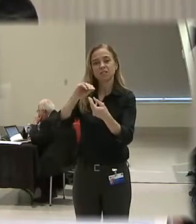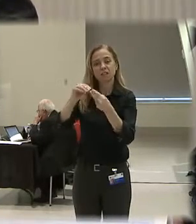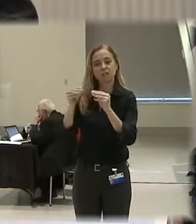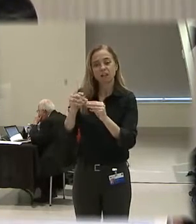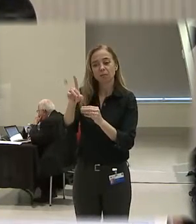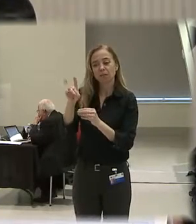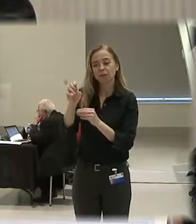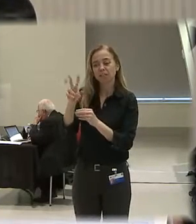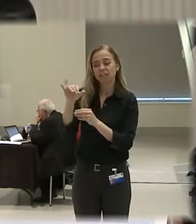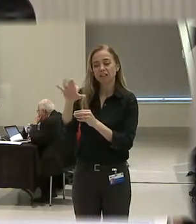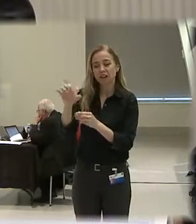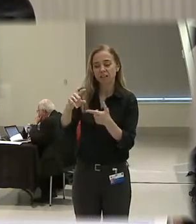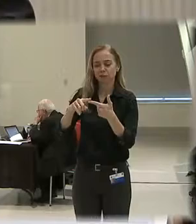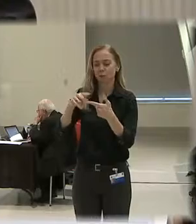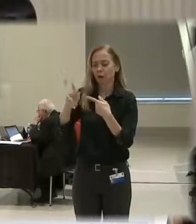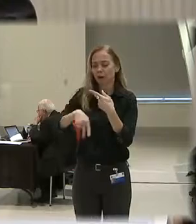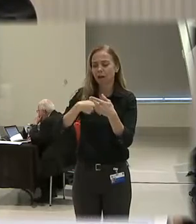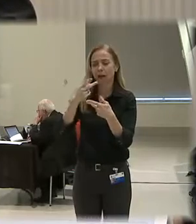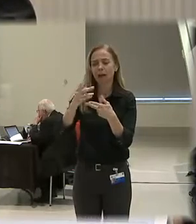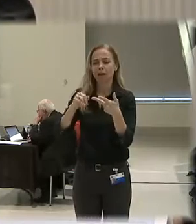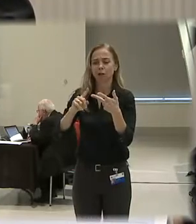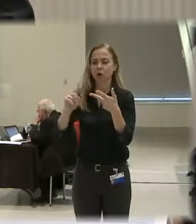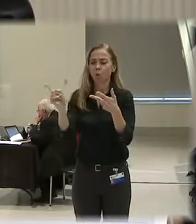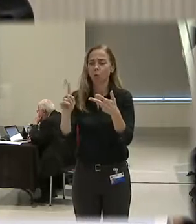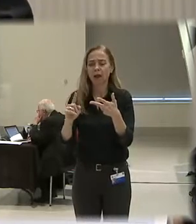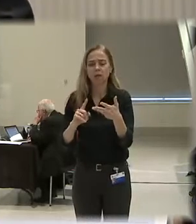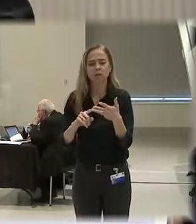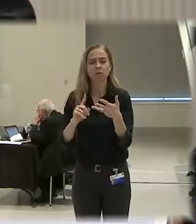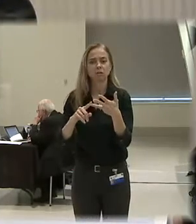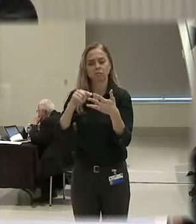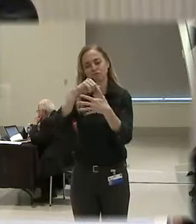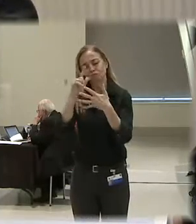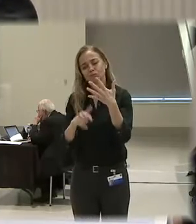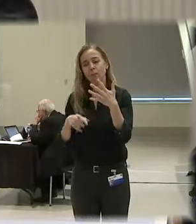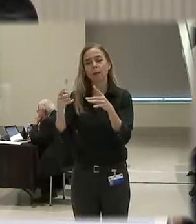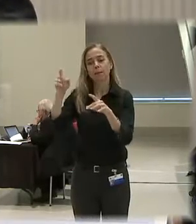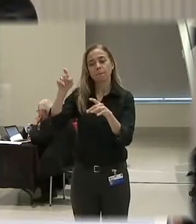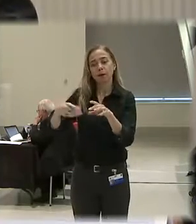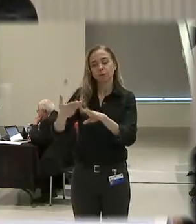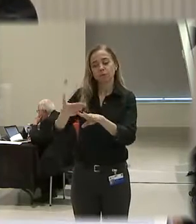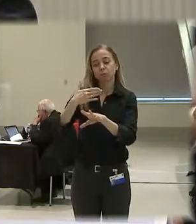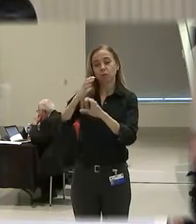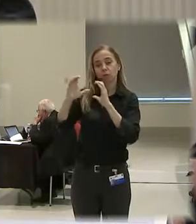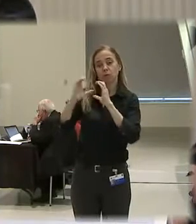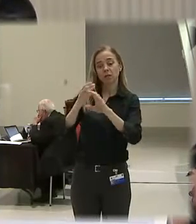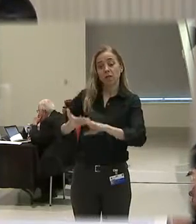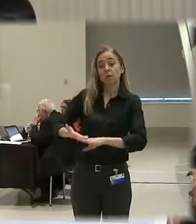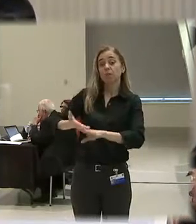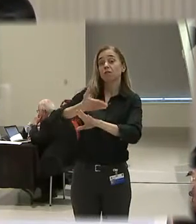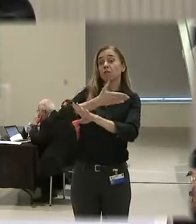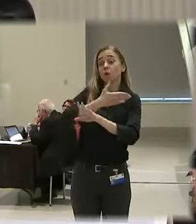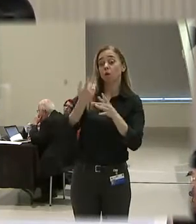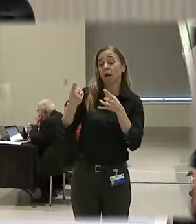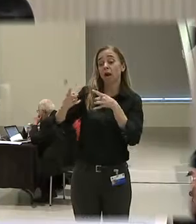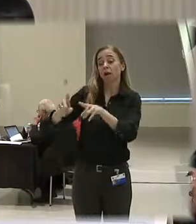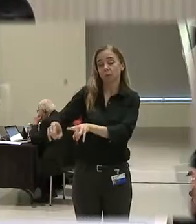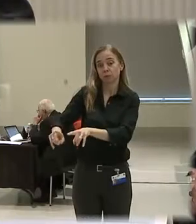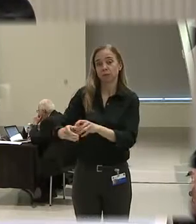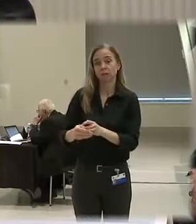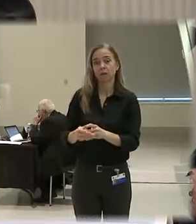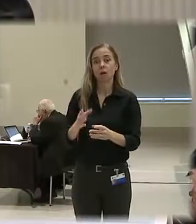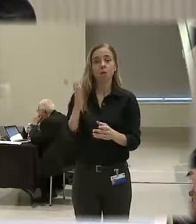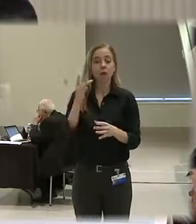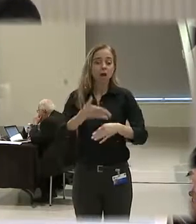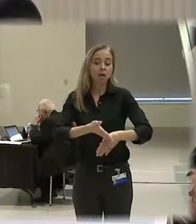the type of device to be used, location of deployment. All that must be determined and communicated before any deployment. So the idea is to